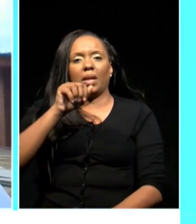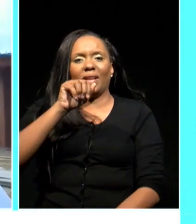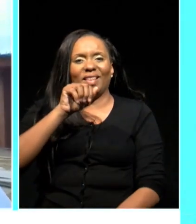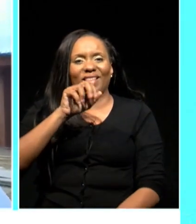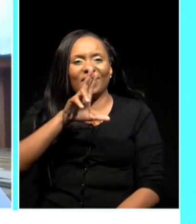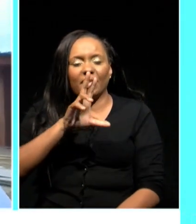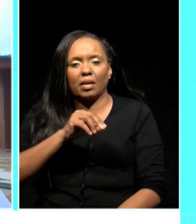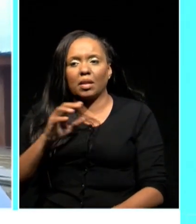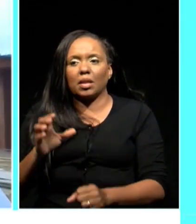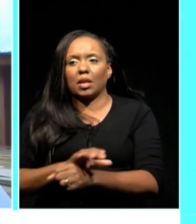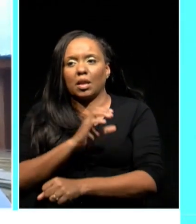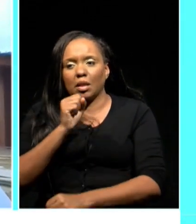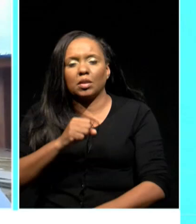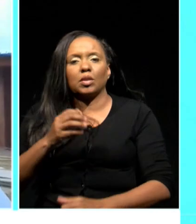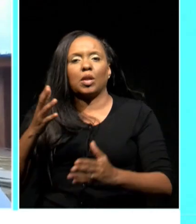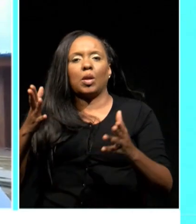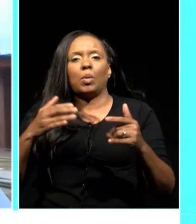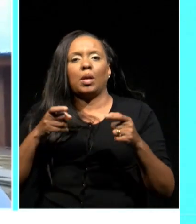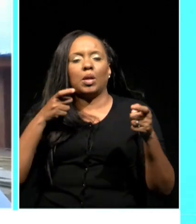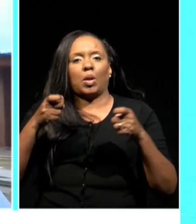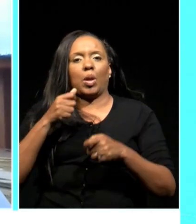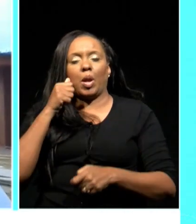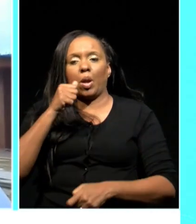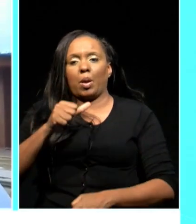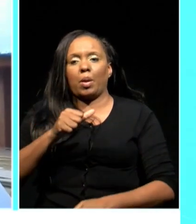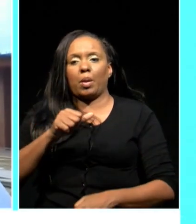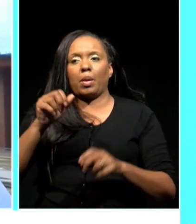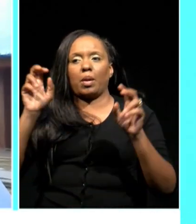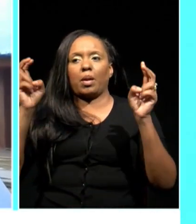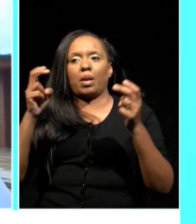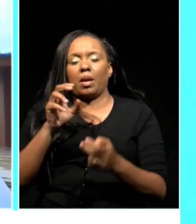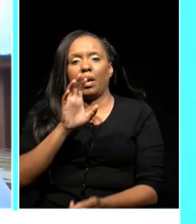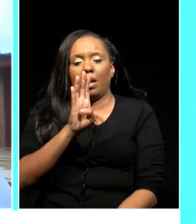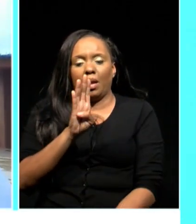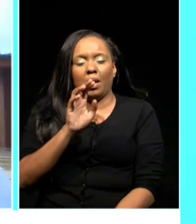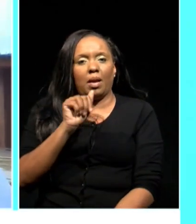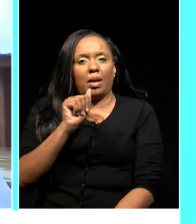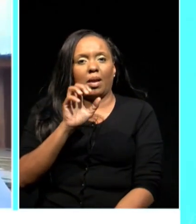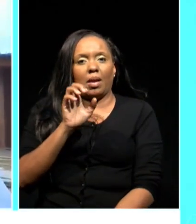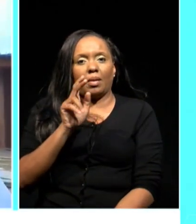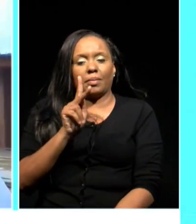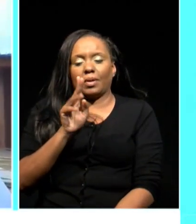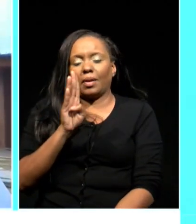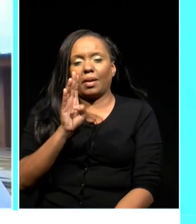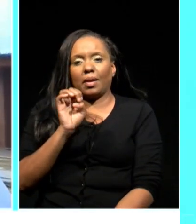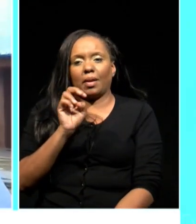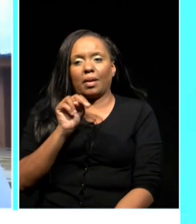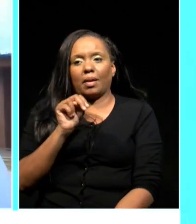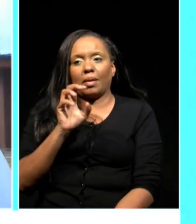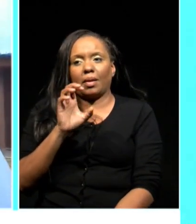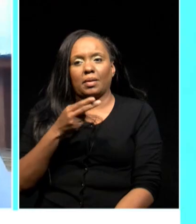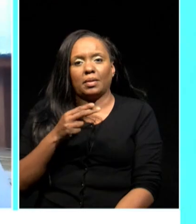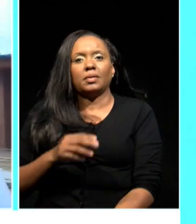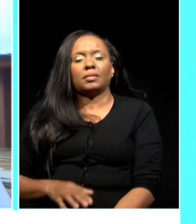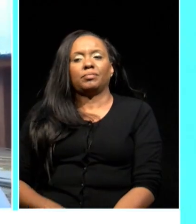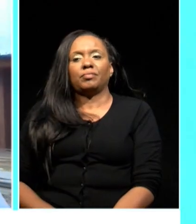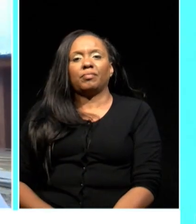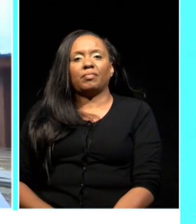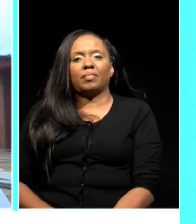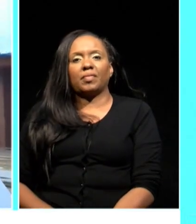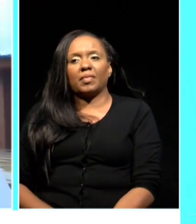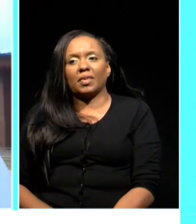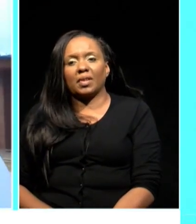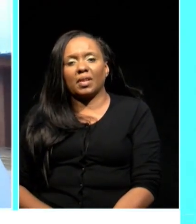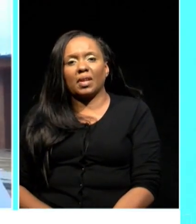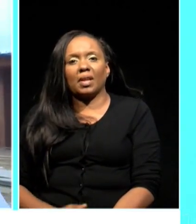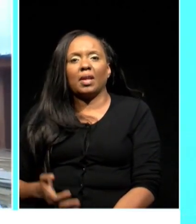become a bit of a political nuisance, and on the basis of putting so many people into the cabinet, you kind of